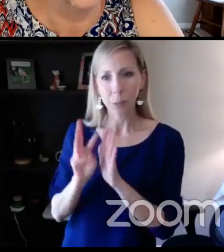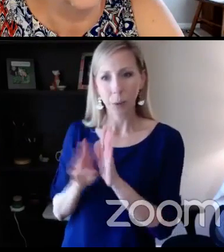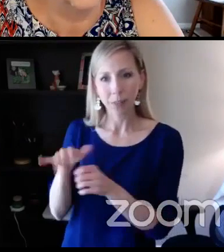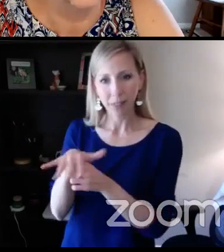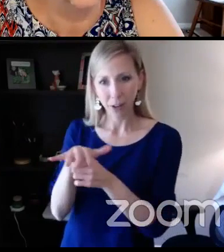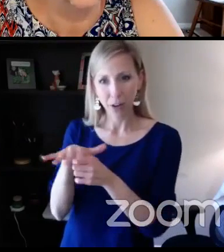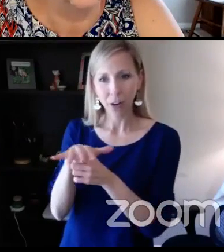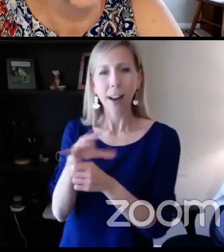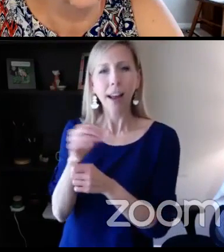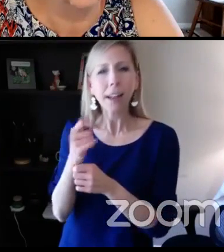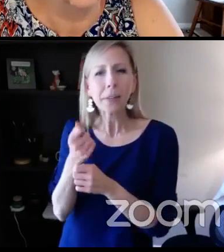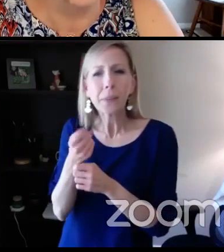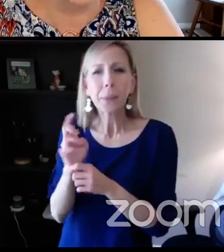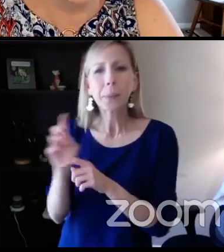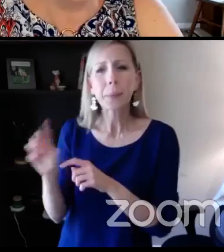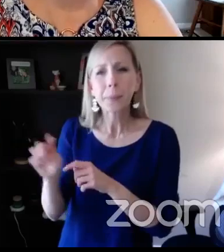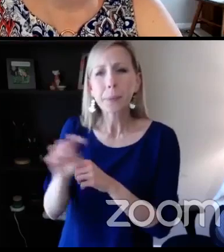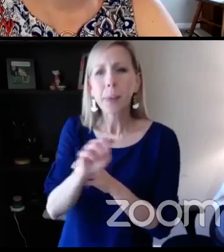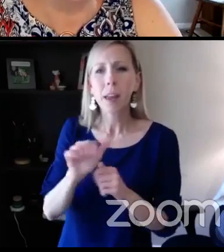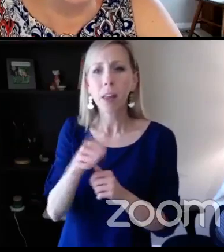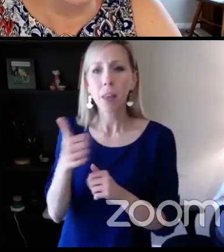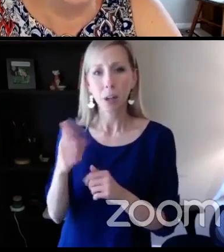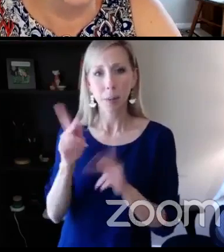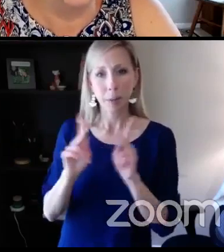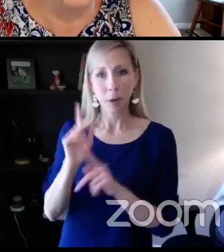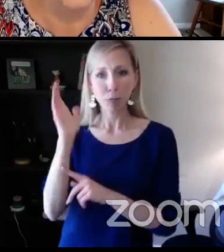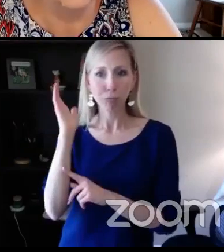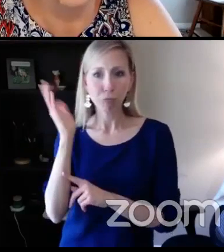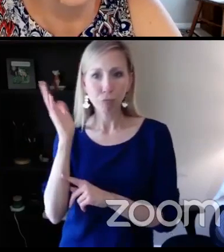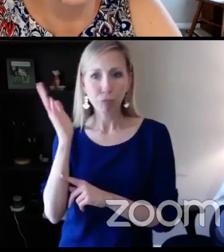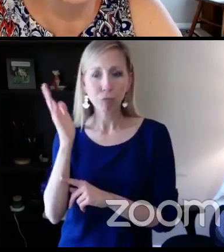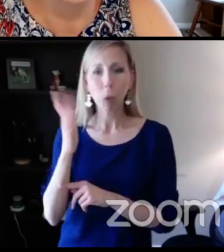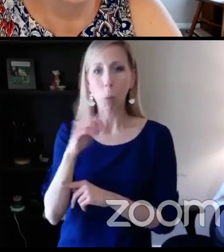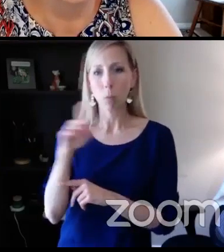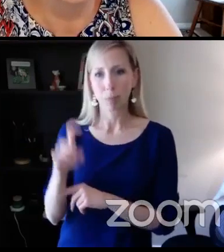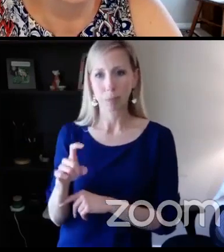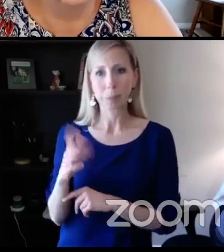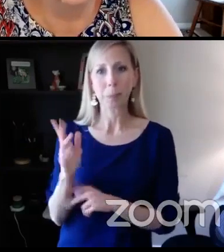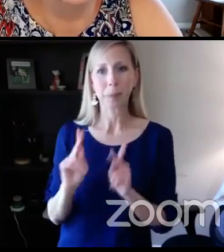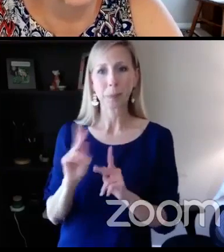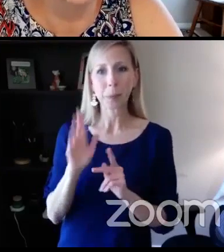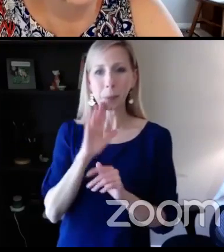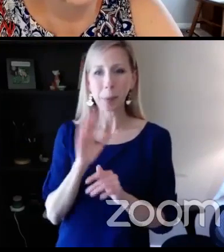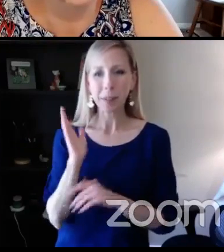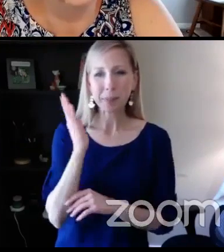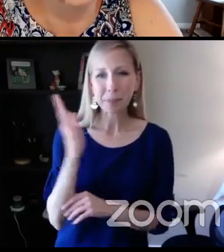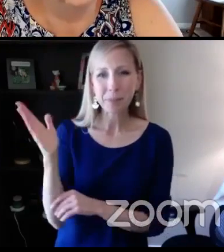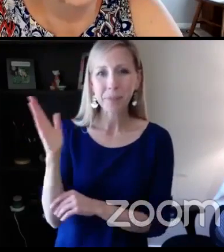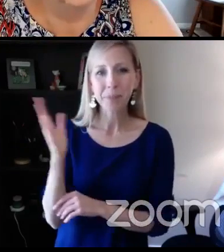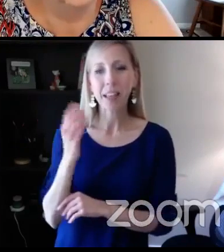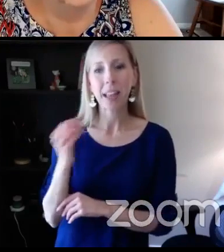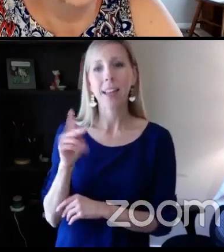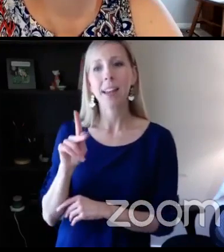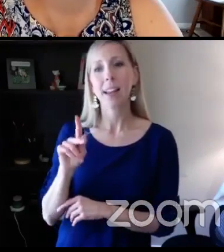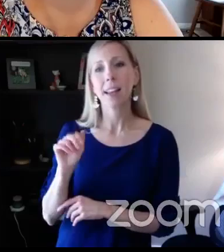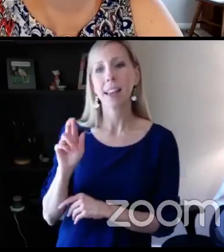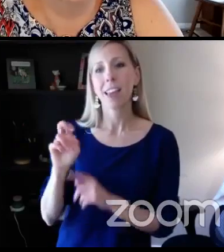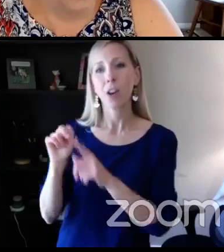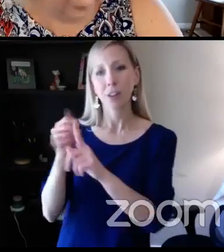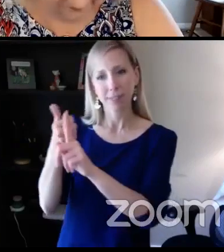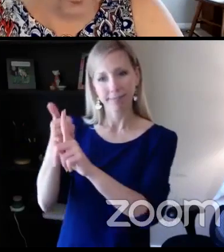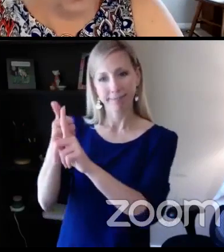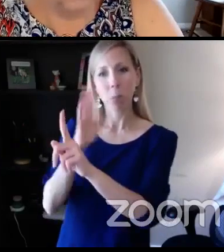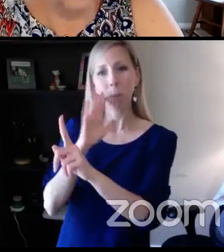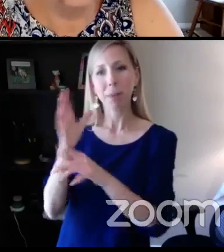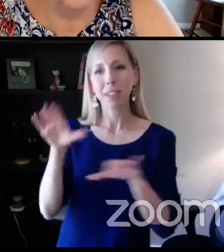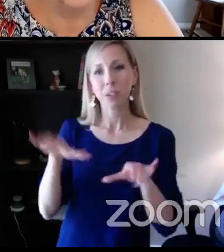I'm not sure who else, but we have lots of folks from Texas coming in. We also have others too, and Karen will be doing a session and I'll